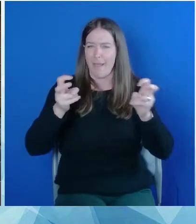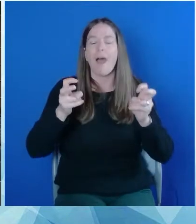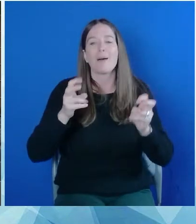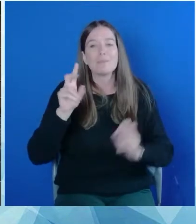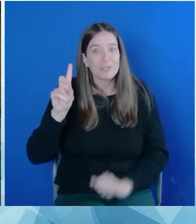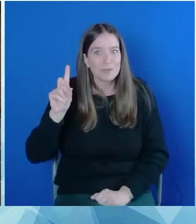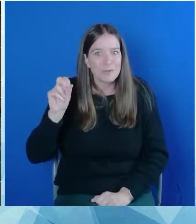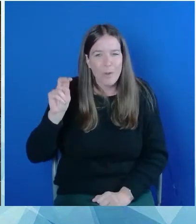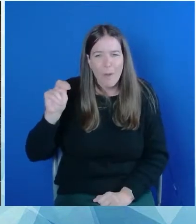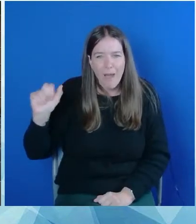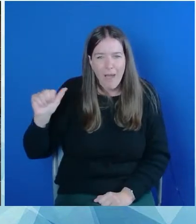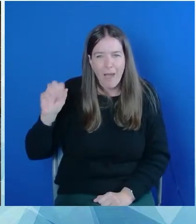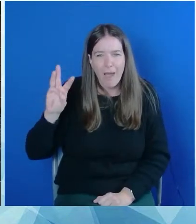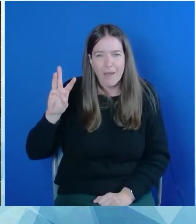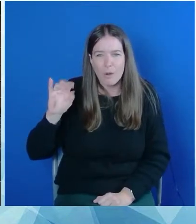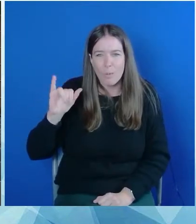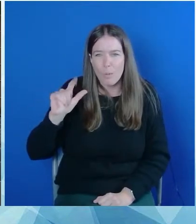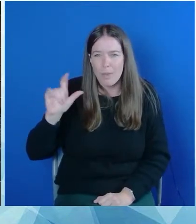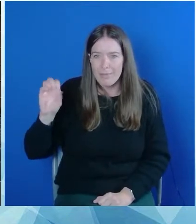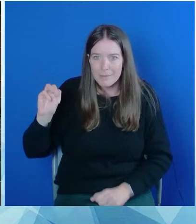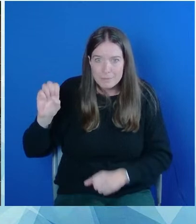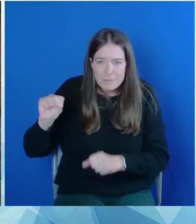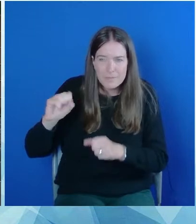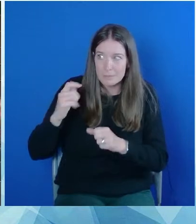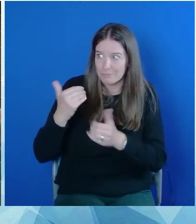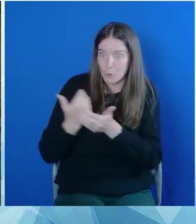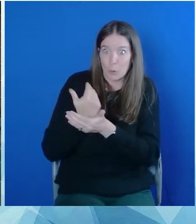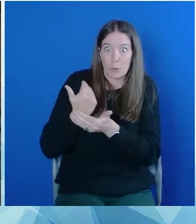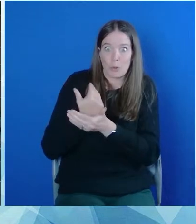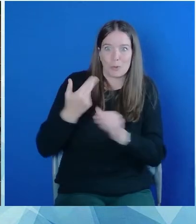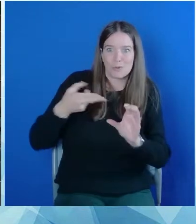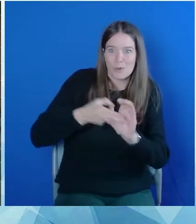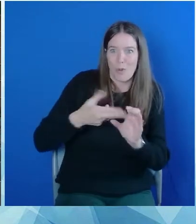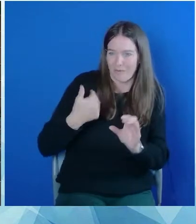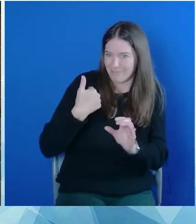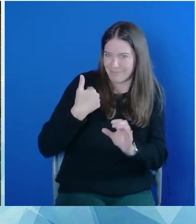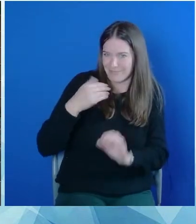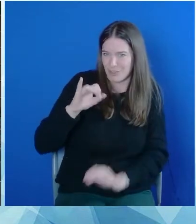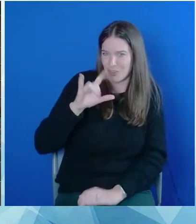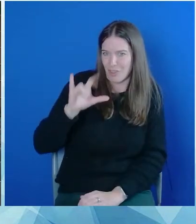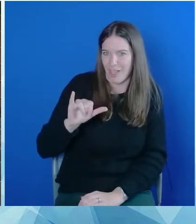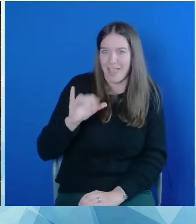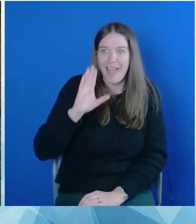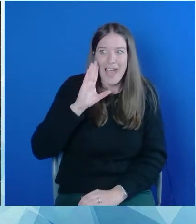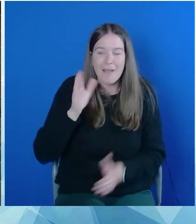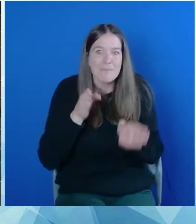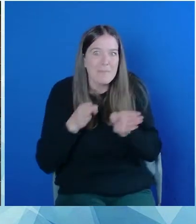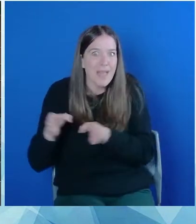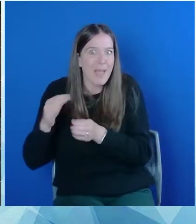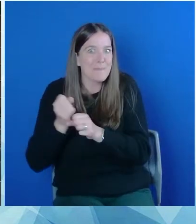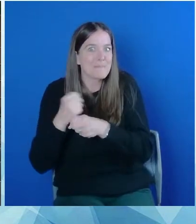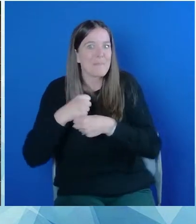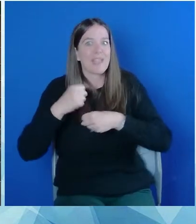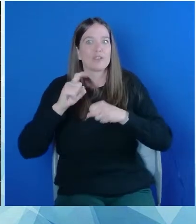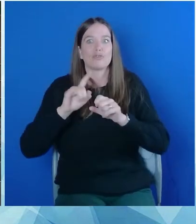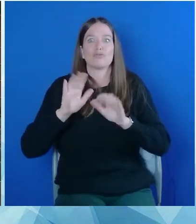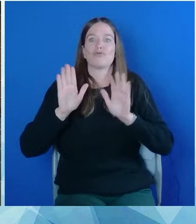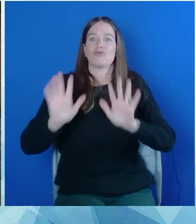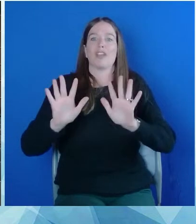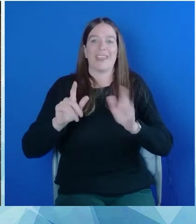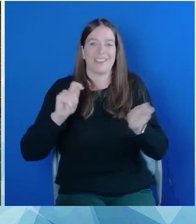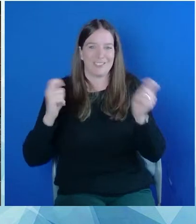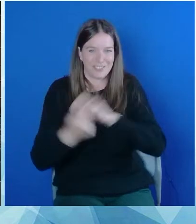what I understand, in July, and is going to be making some great changes. So I wanted to, in front of everyone, also